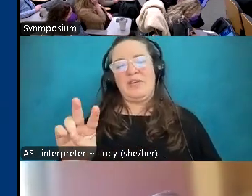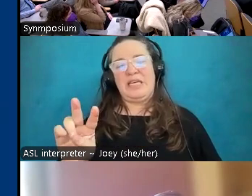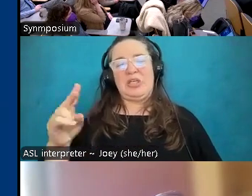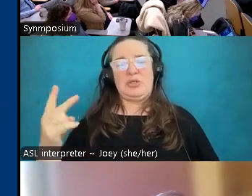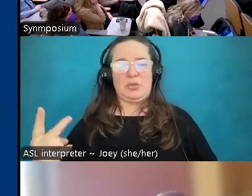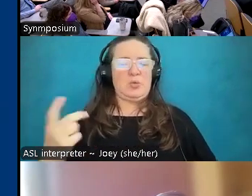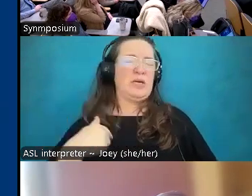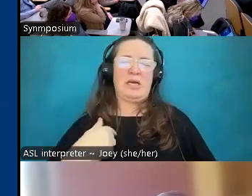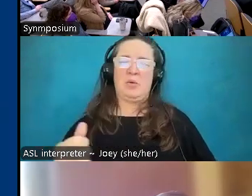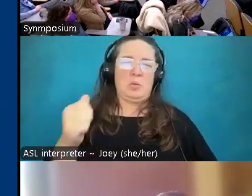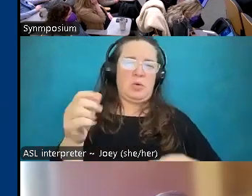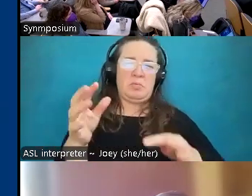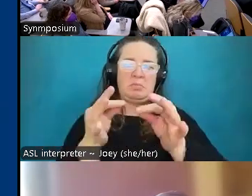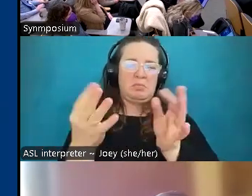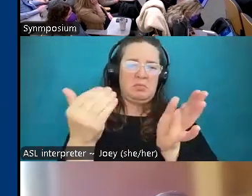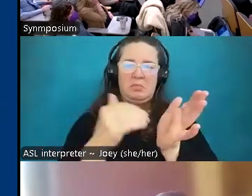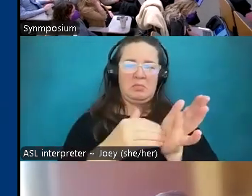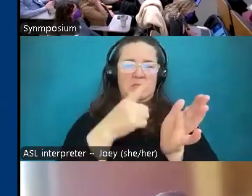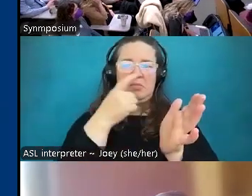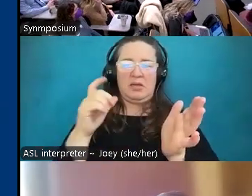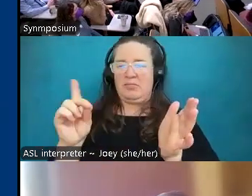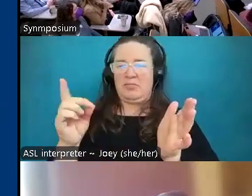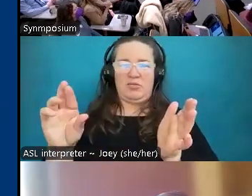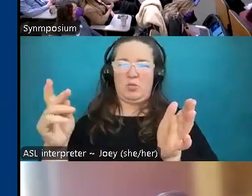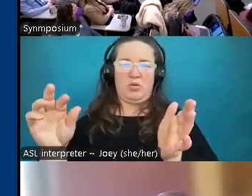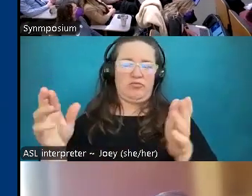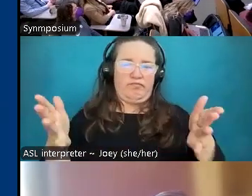just went over that with you. Next slide.